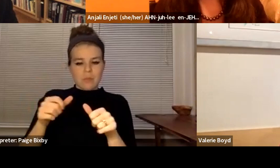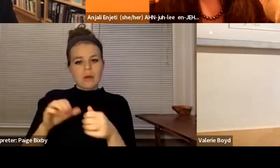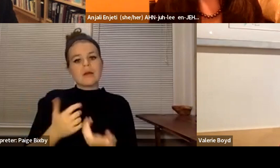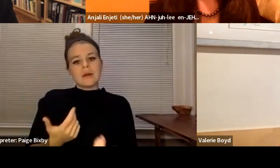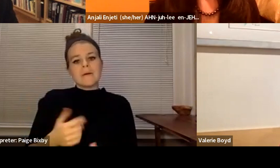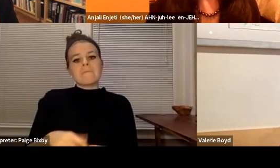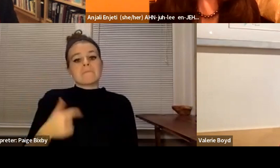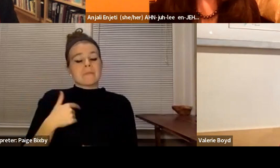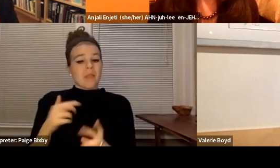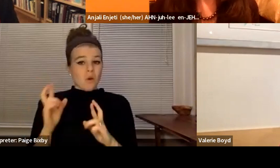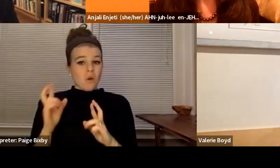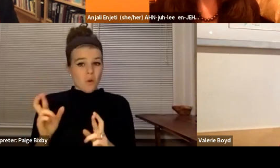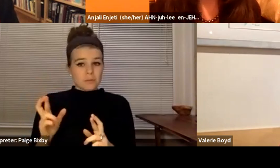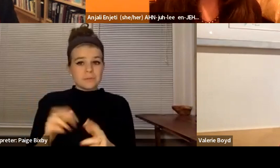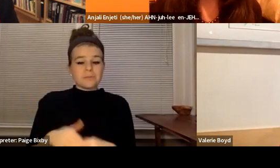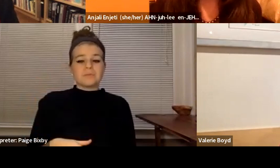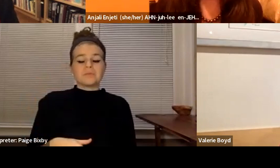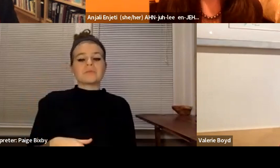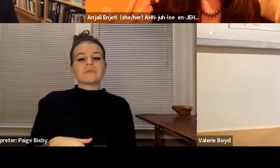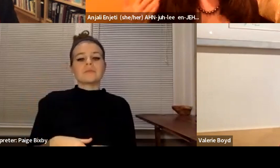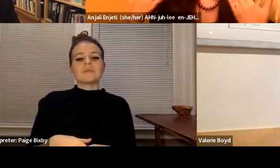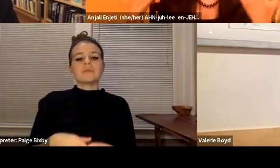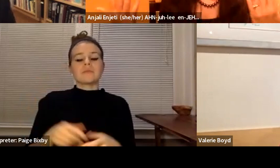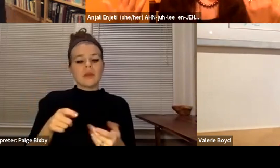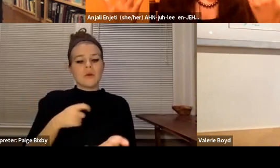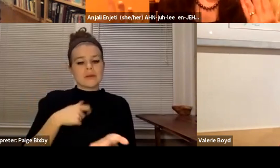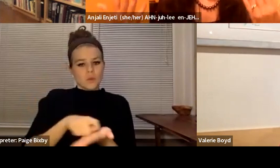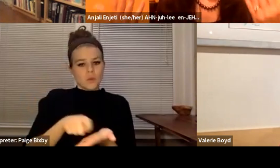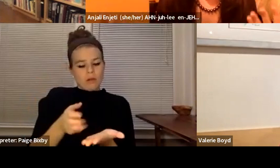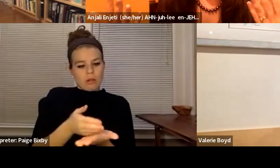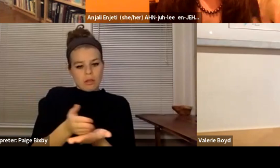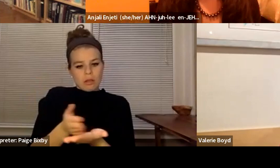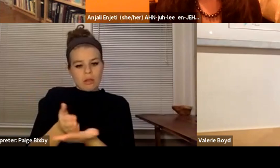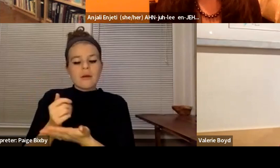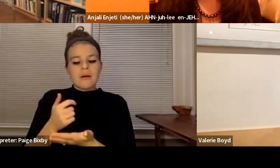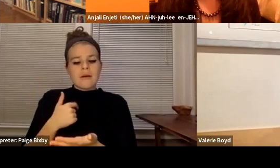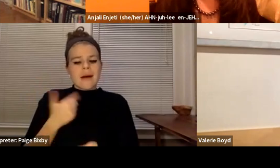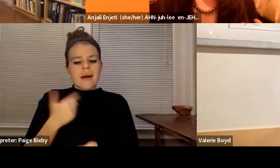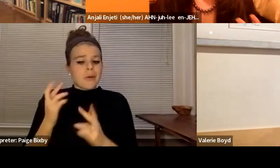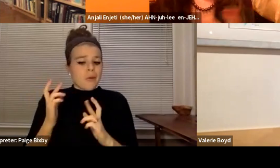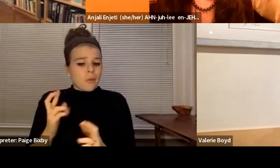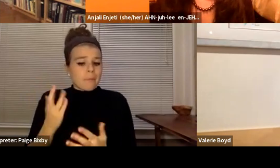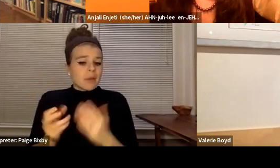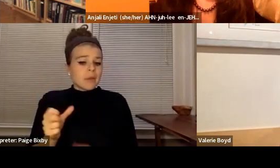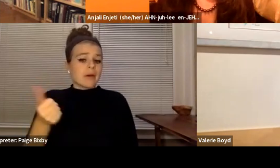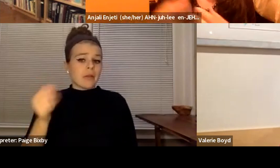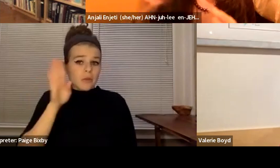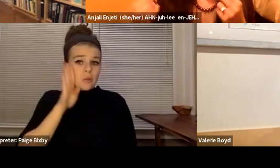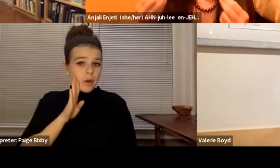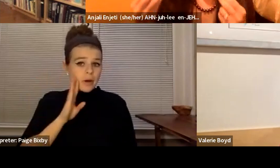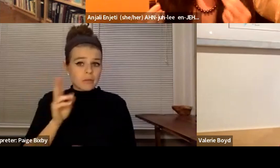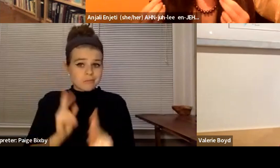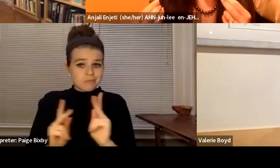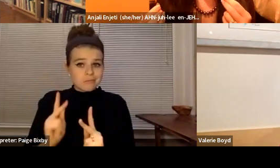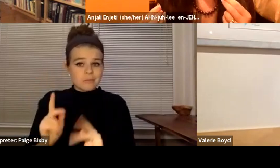hoped when I got further along with the book was that maybe other brown folks would